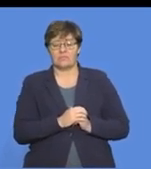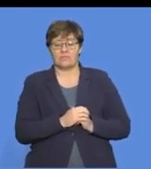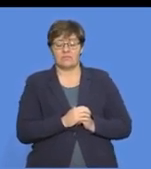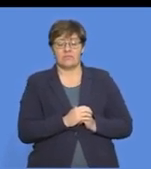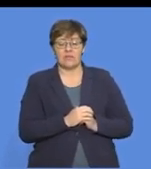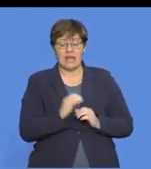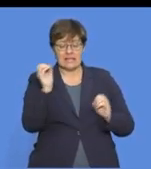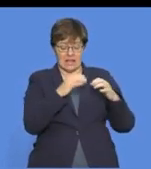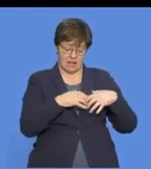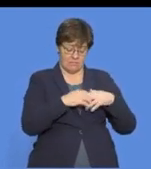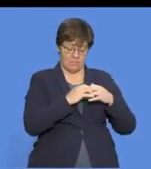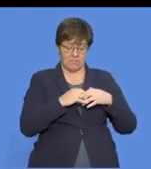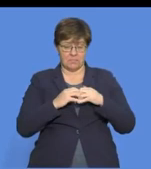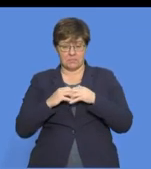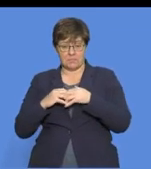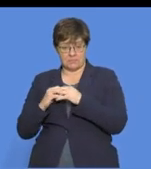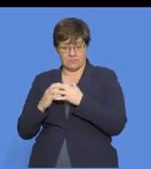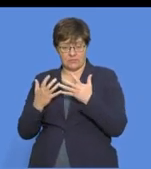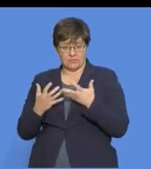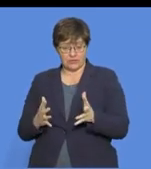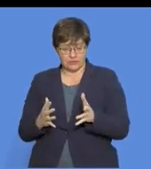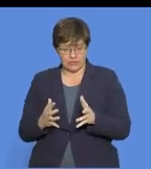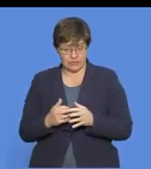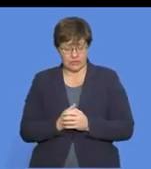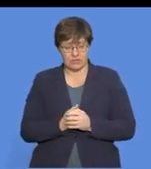Once these cells have been formed,